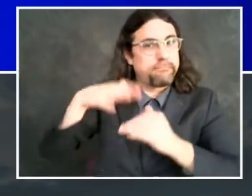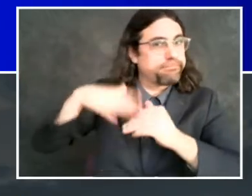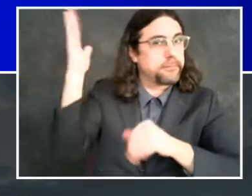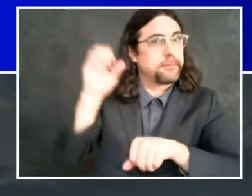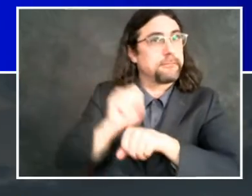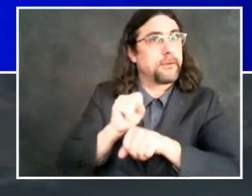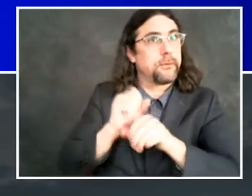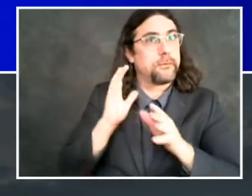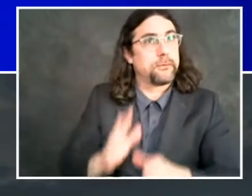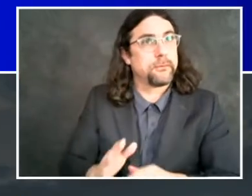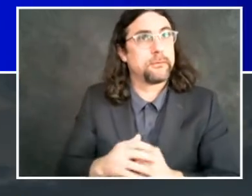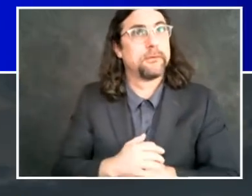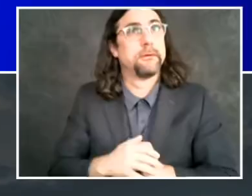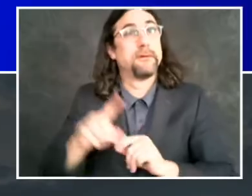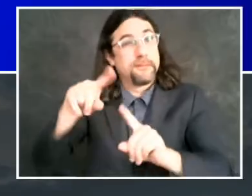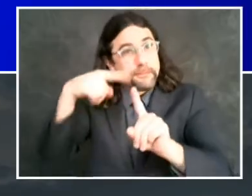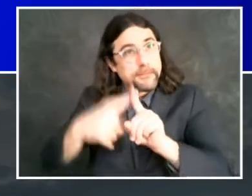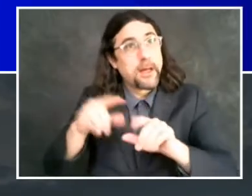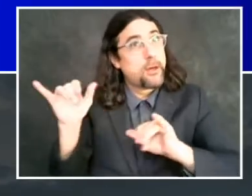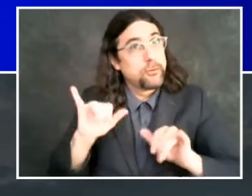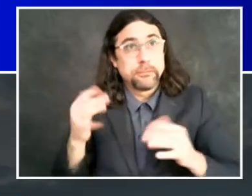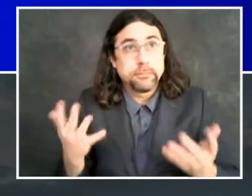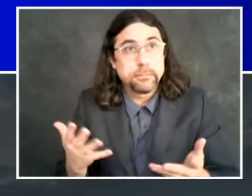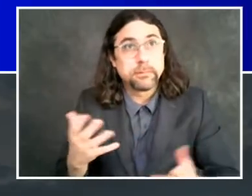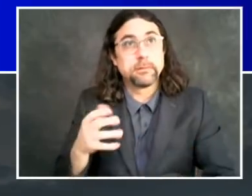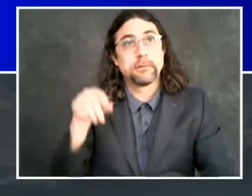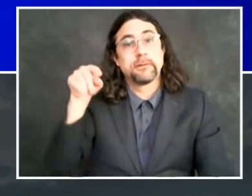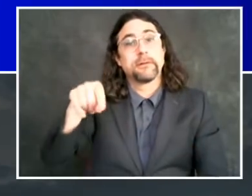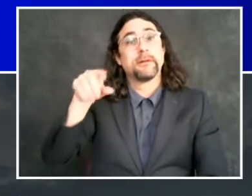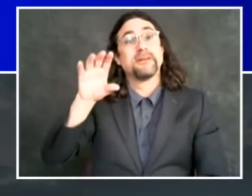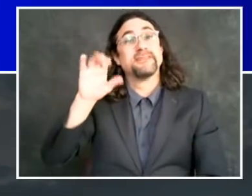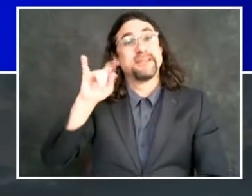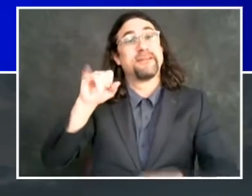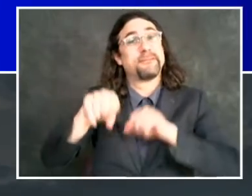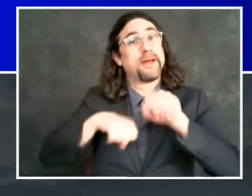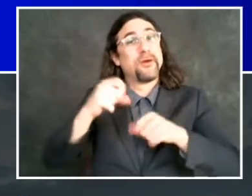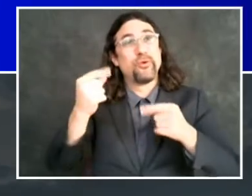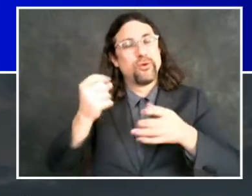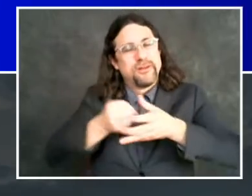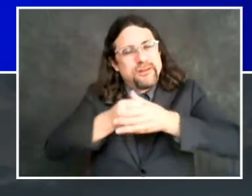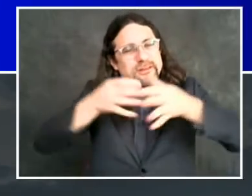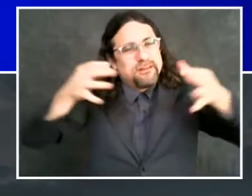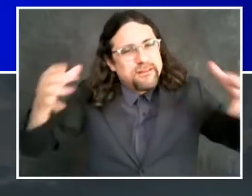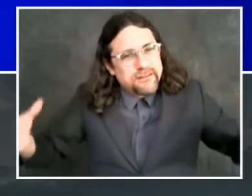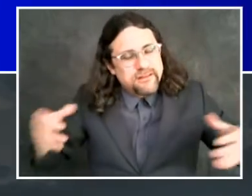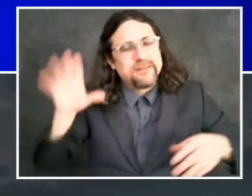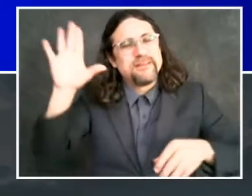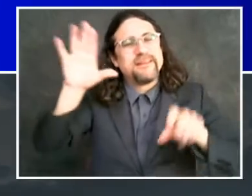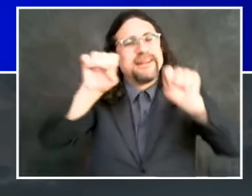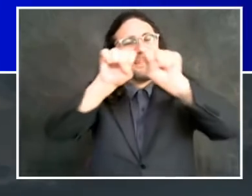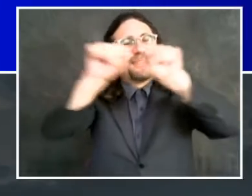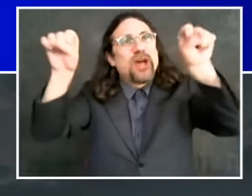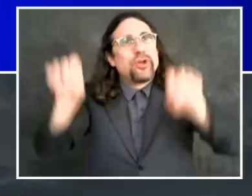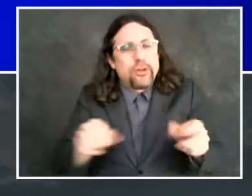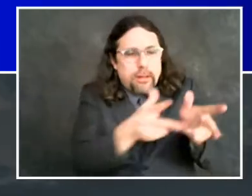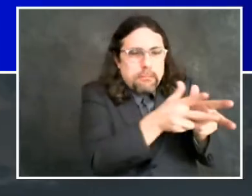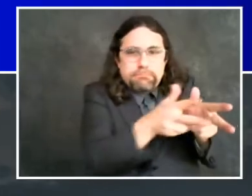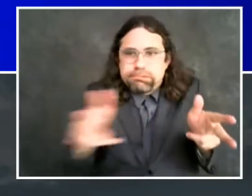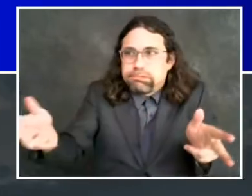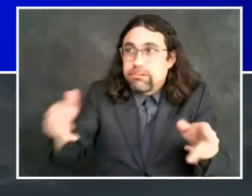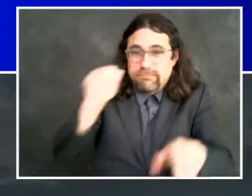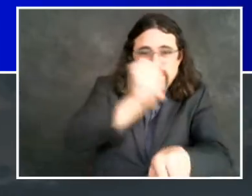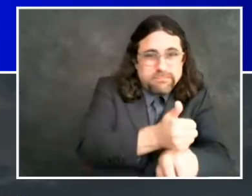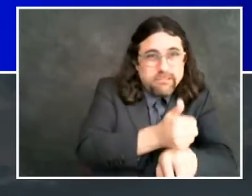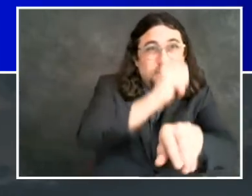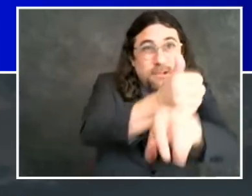100 new stations, docking stations in the Bronx and Manhattan, including at